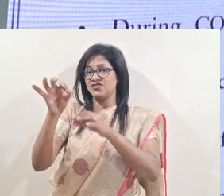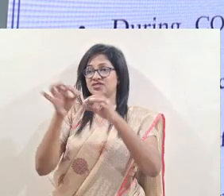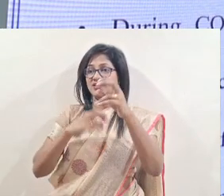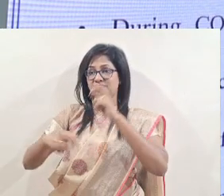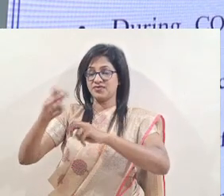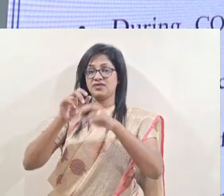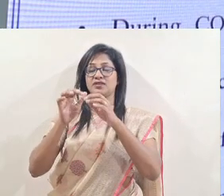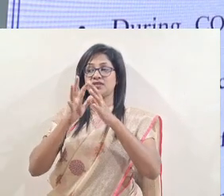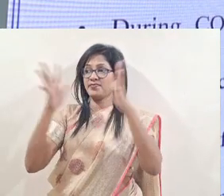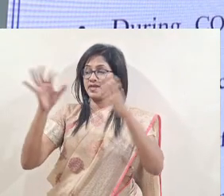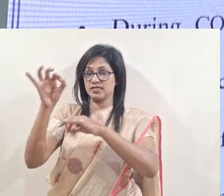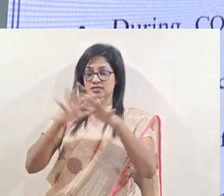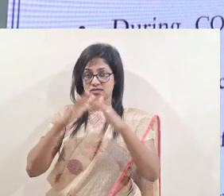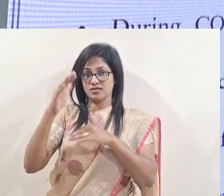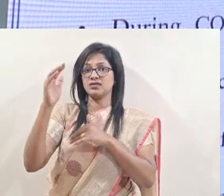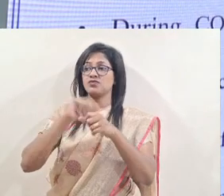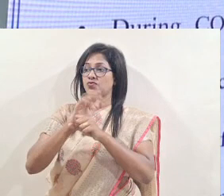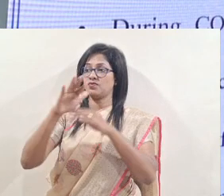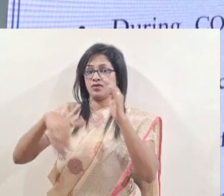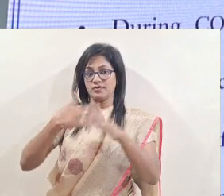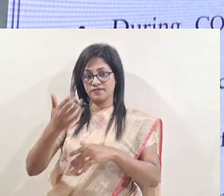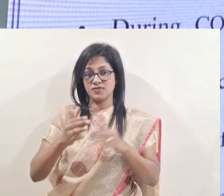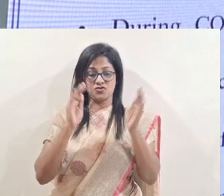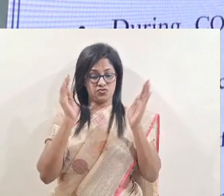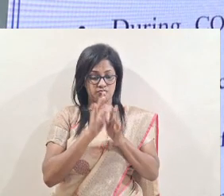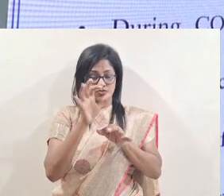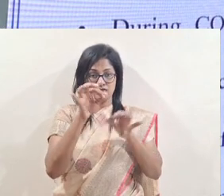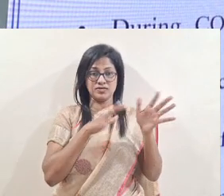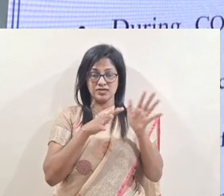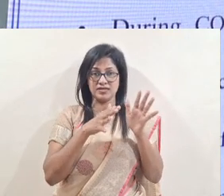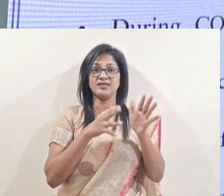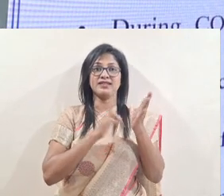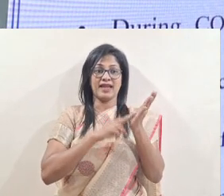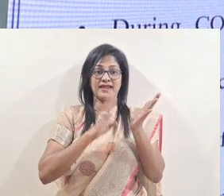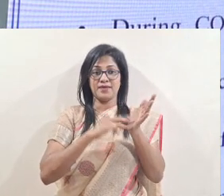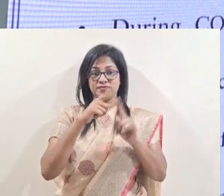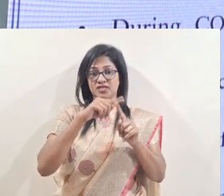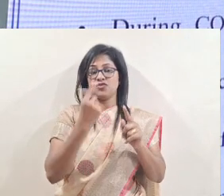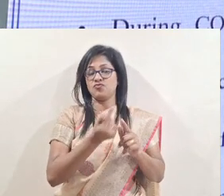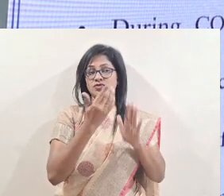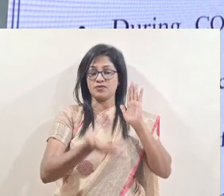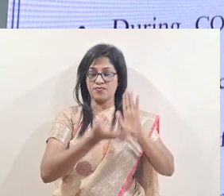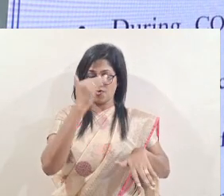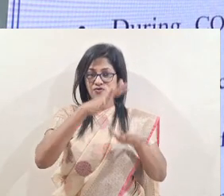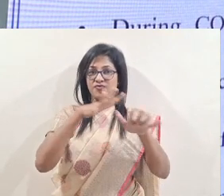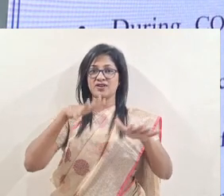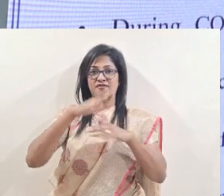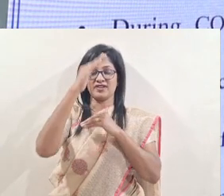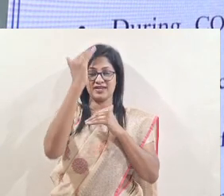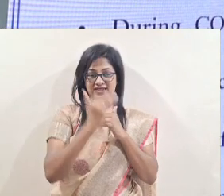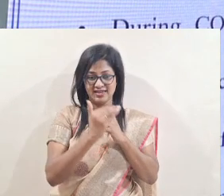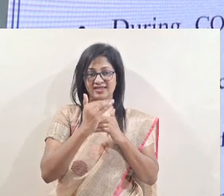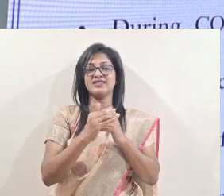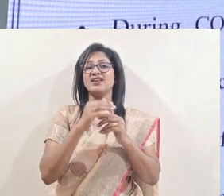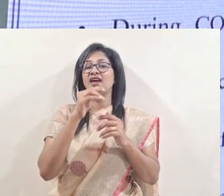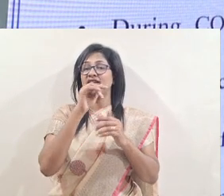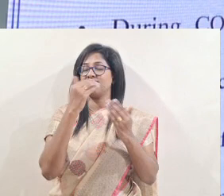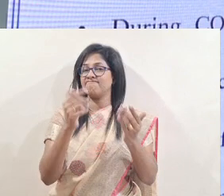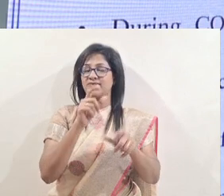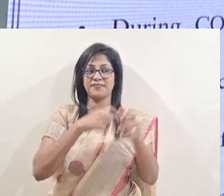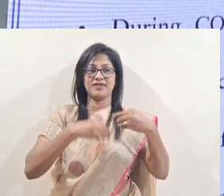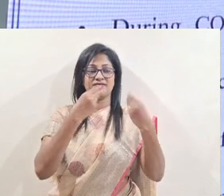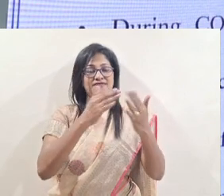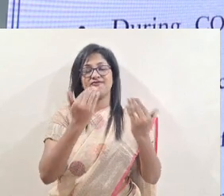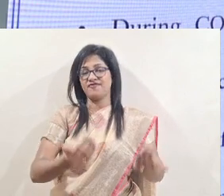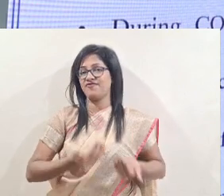post-COVID. So smaller cities are generally more NMT friendly, and with less traffic, they make people safe about using the NMT mode.